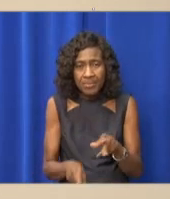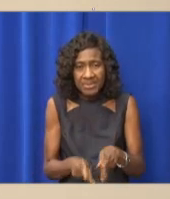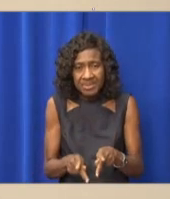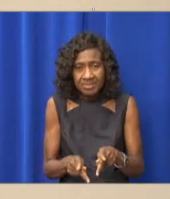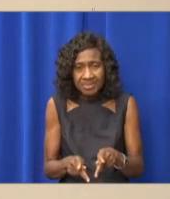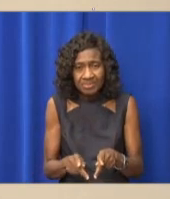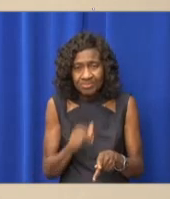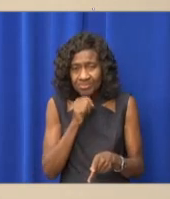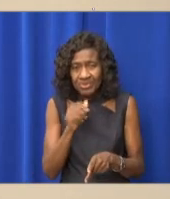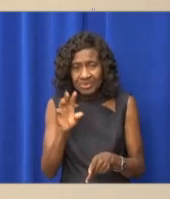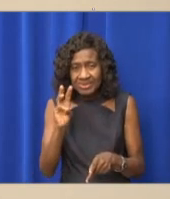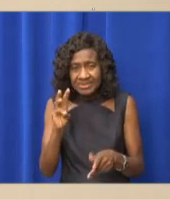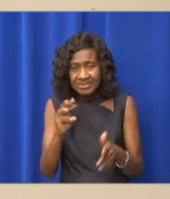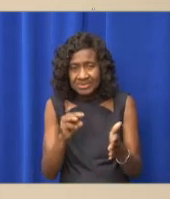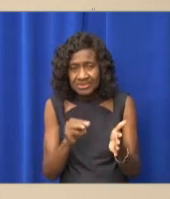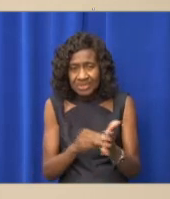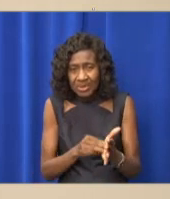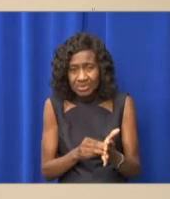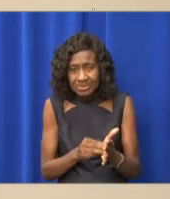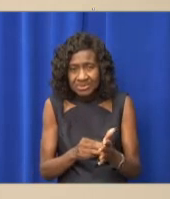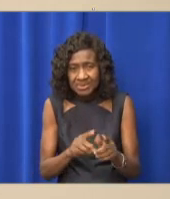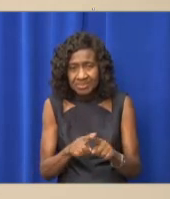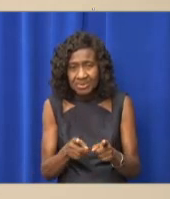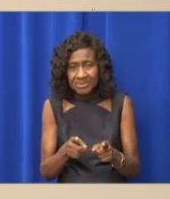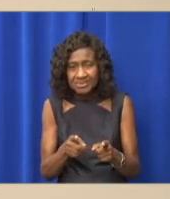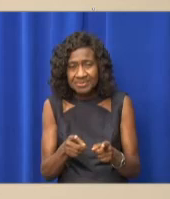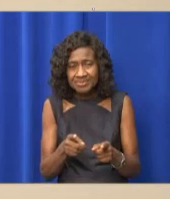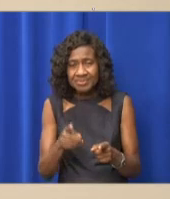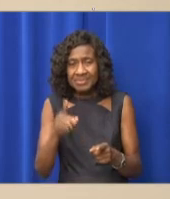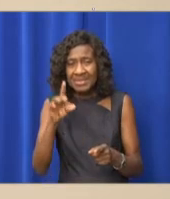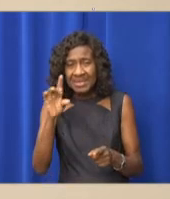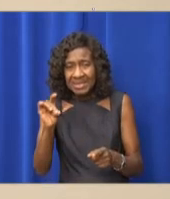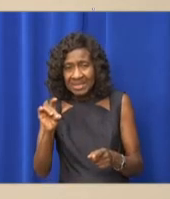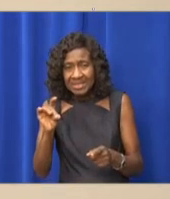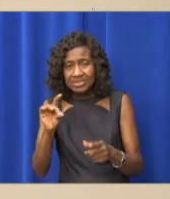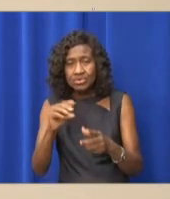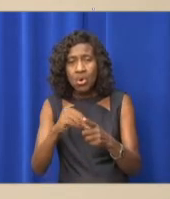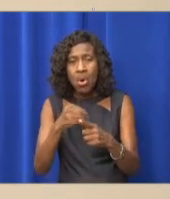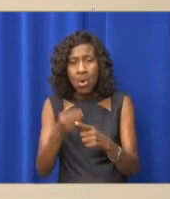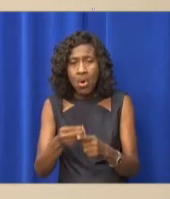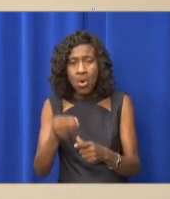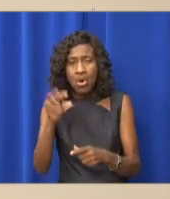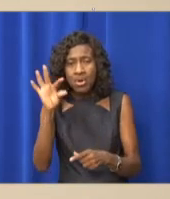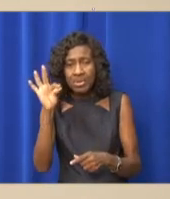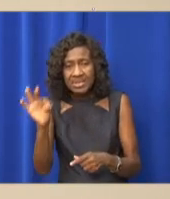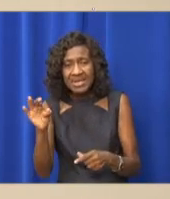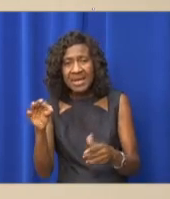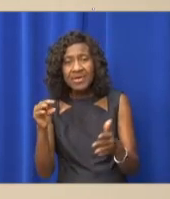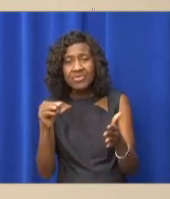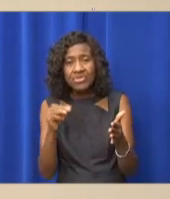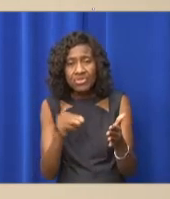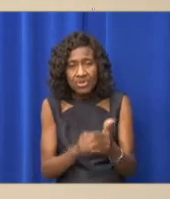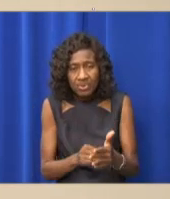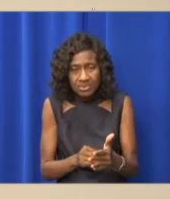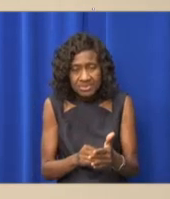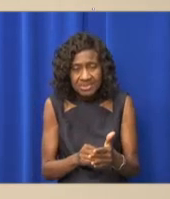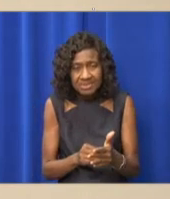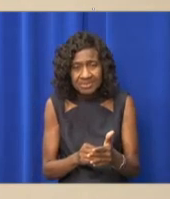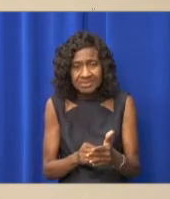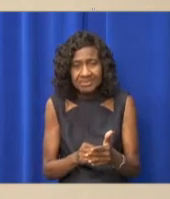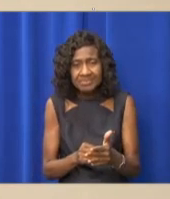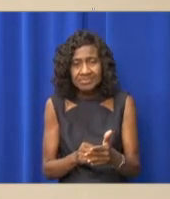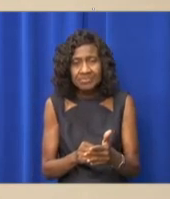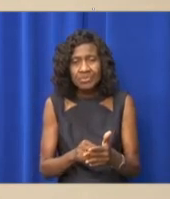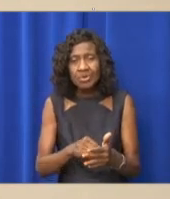about 6,000, but somewhere between 8,000 and 9,000 new people, or they're not new people,